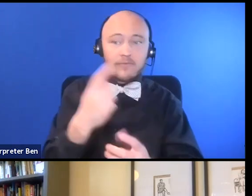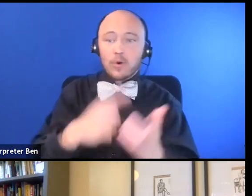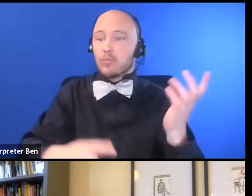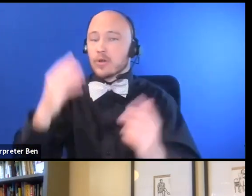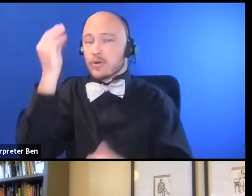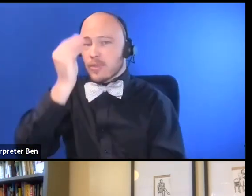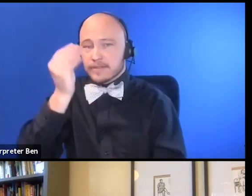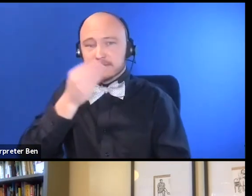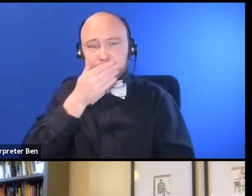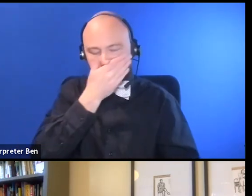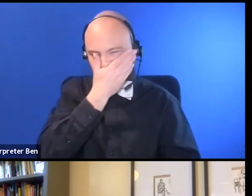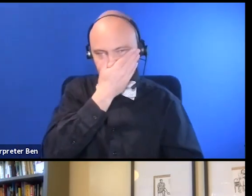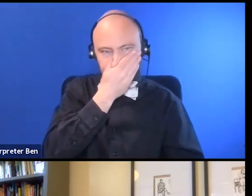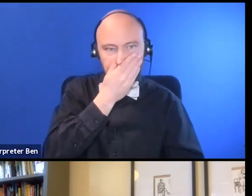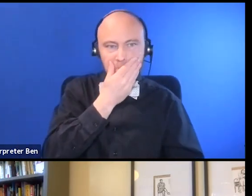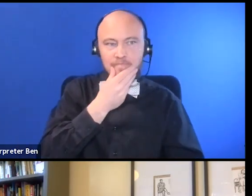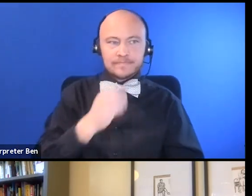thoughts?